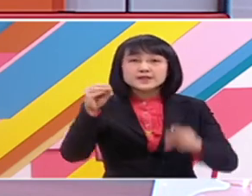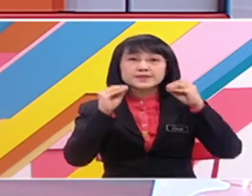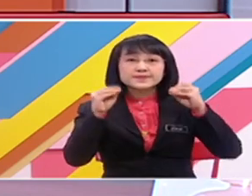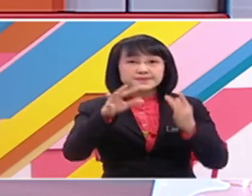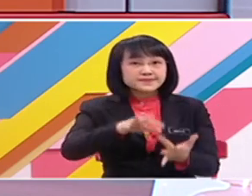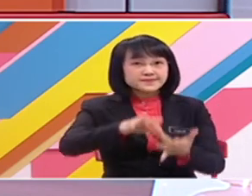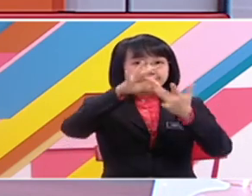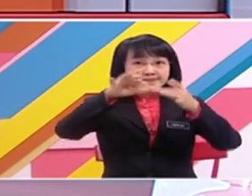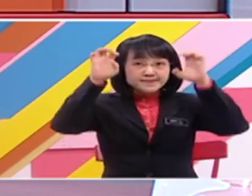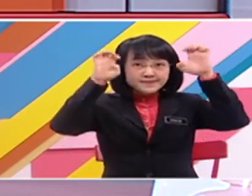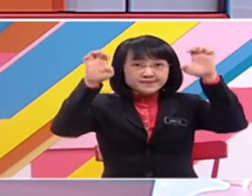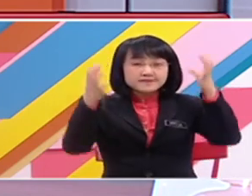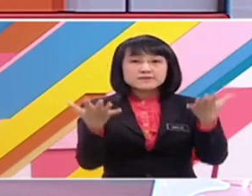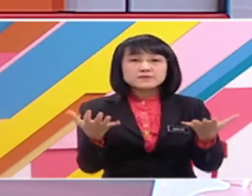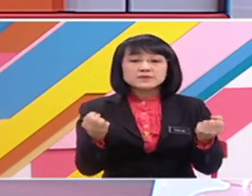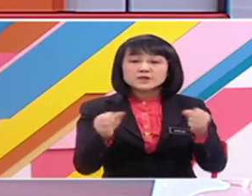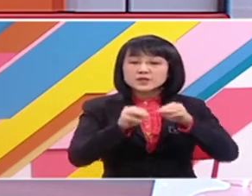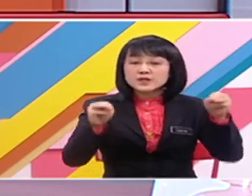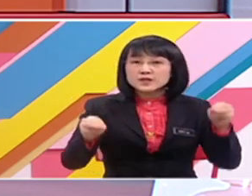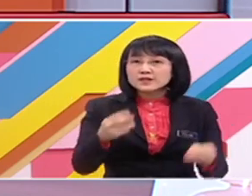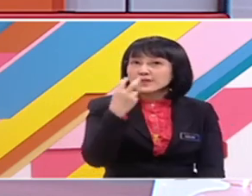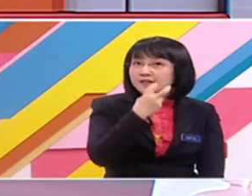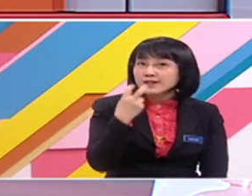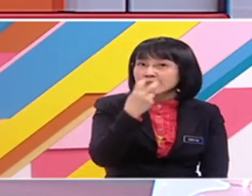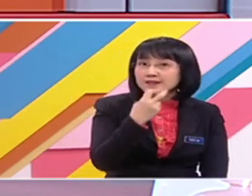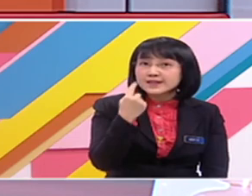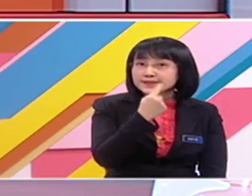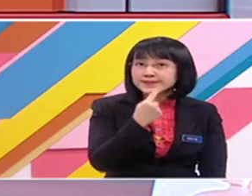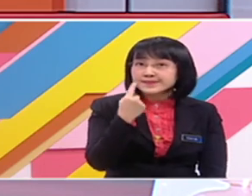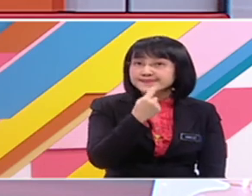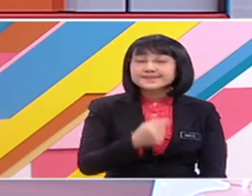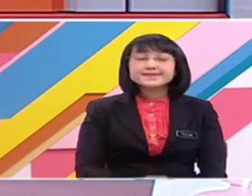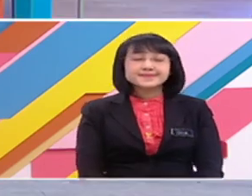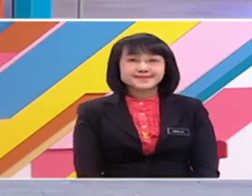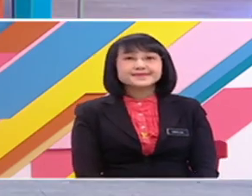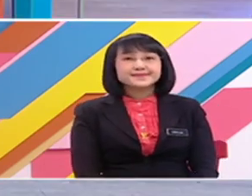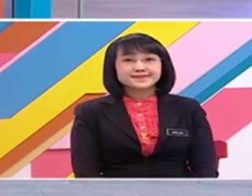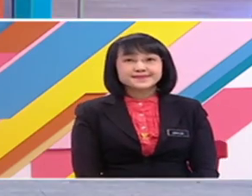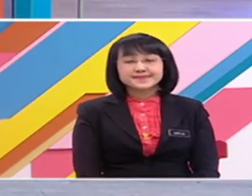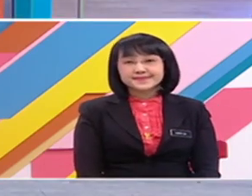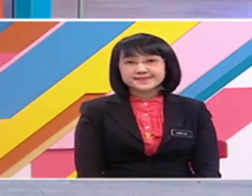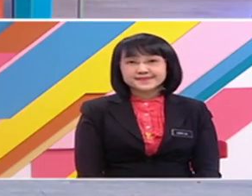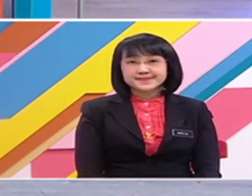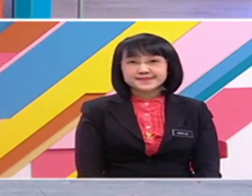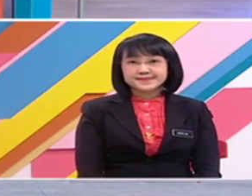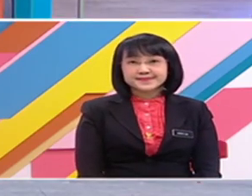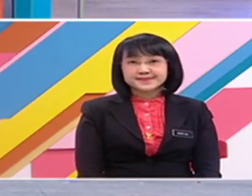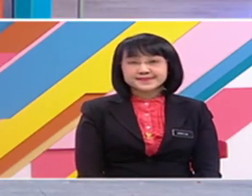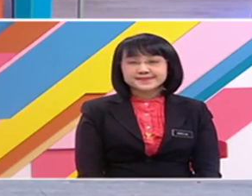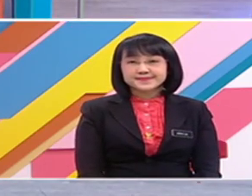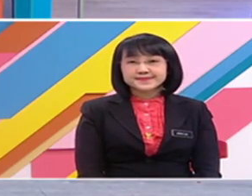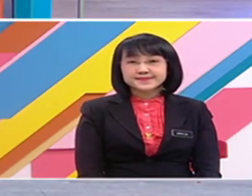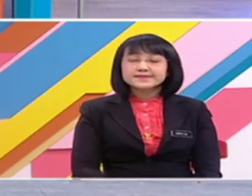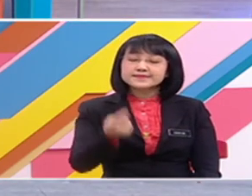we want the kids out there to learn by reading the movement of the mouth, right, teacher? Yeah, you're right. And just now we learned about how to